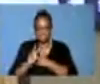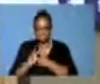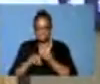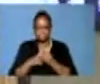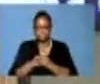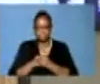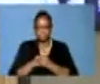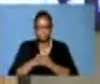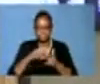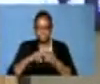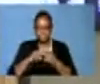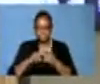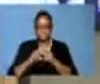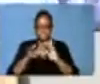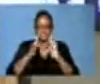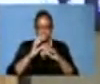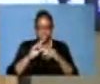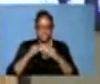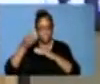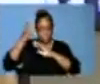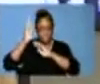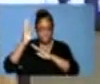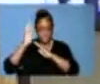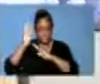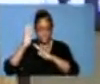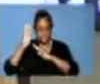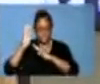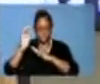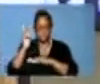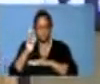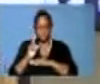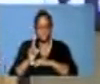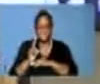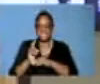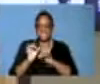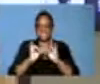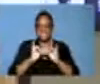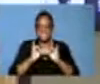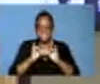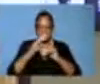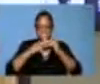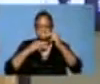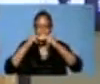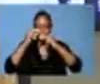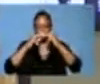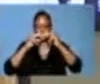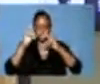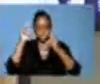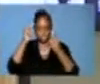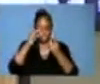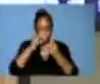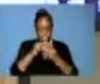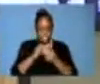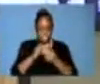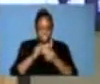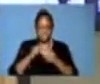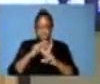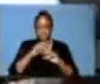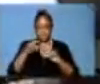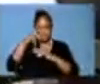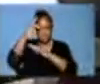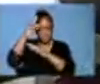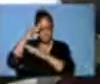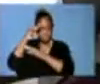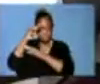Well, as a small island developing state, the Bahamas has made progress in attaining sustainable development goals. But Prime Minister, the Honorable Philip Davis,